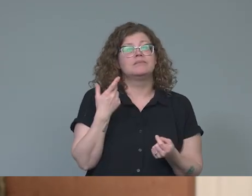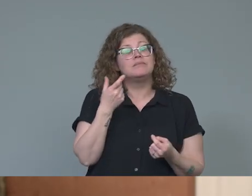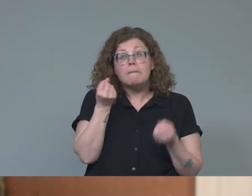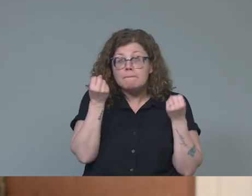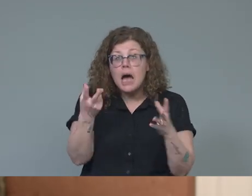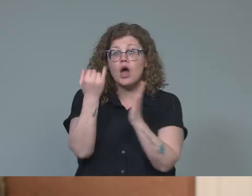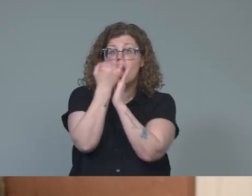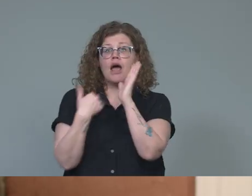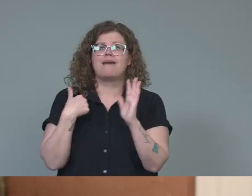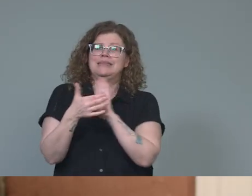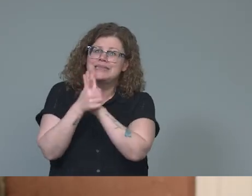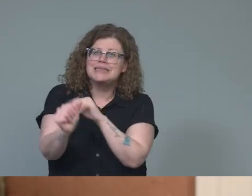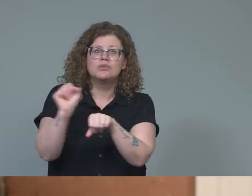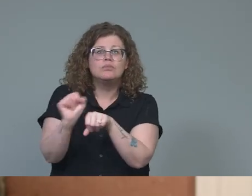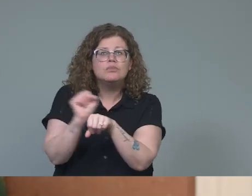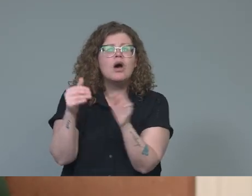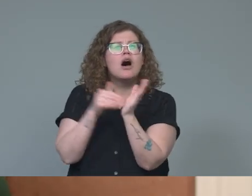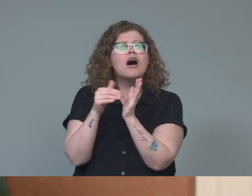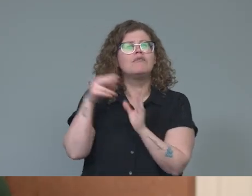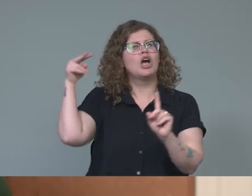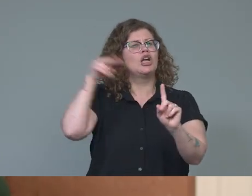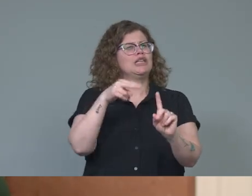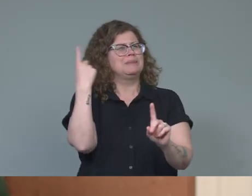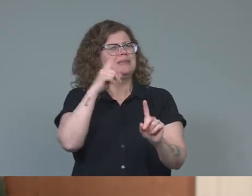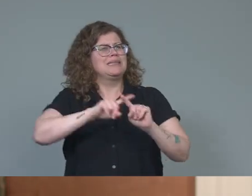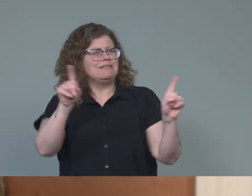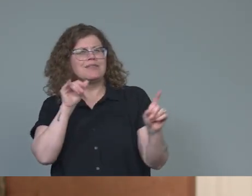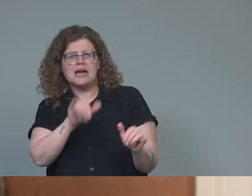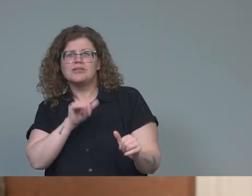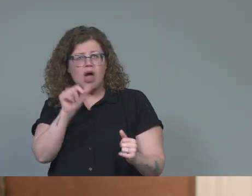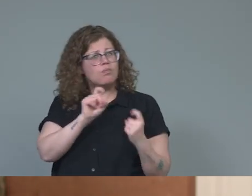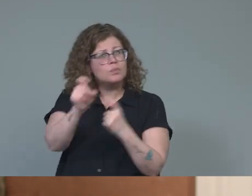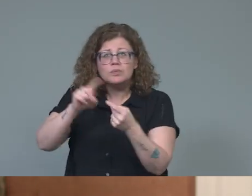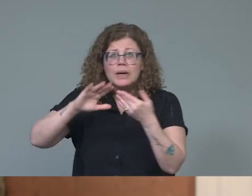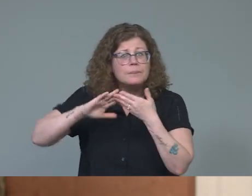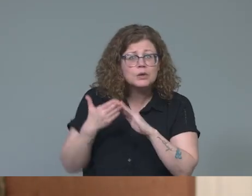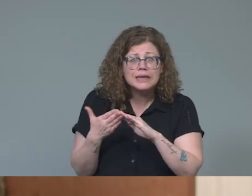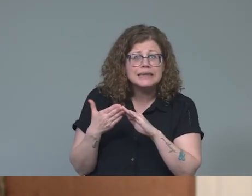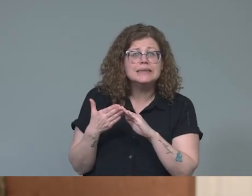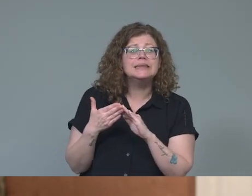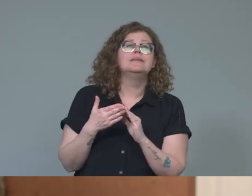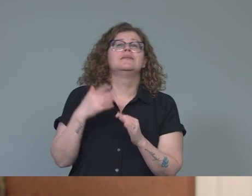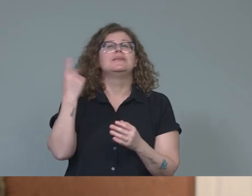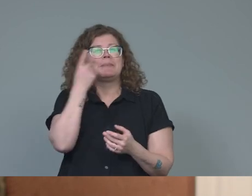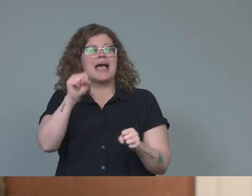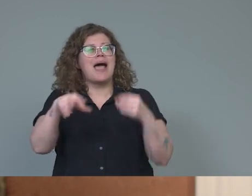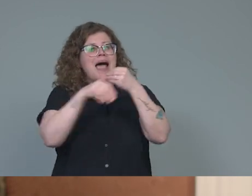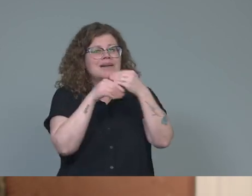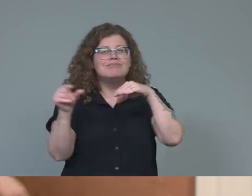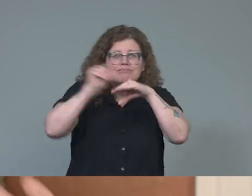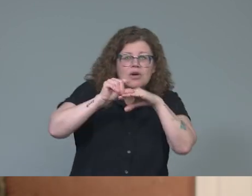actually enlivening the spirit of a community, and letting them do the work that they do and celebrating that work is a really important part